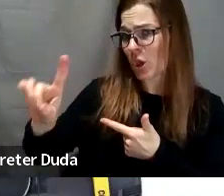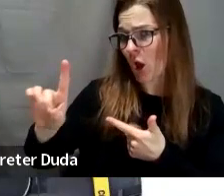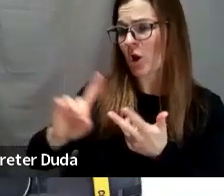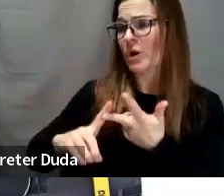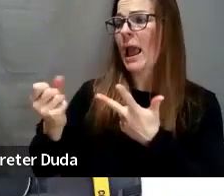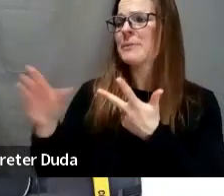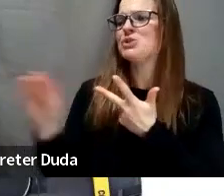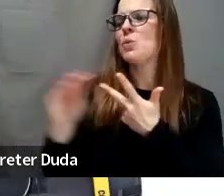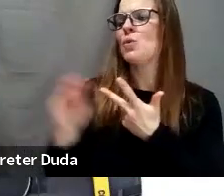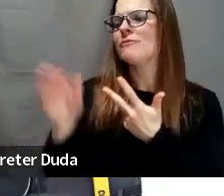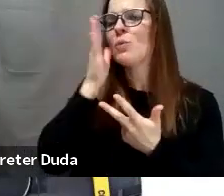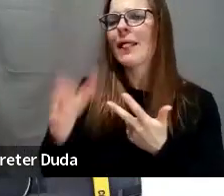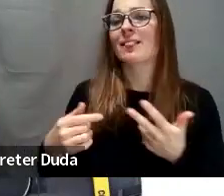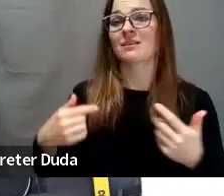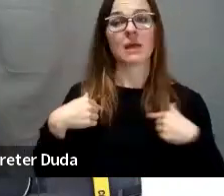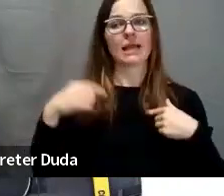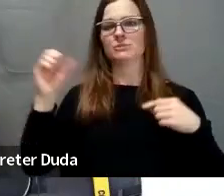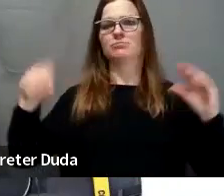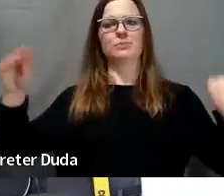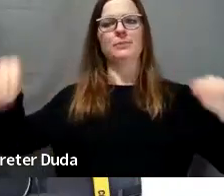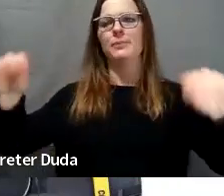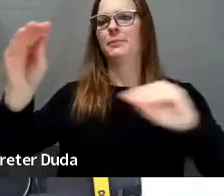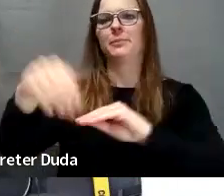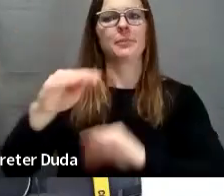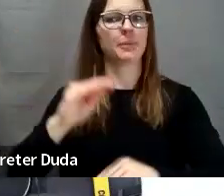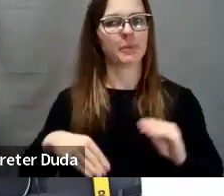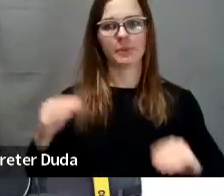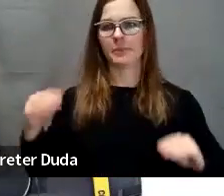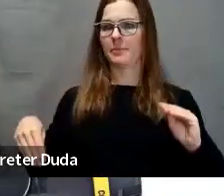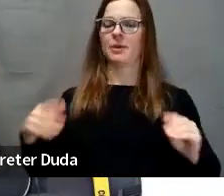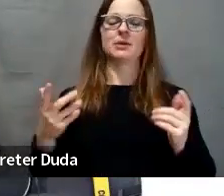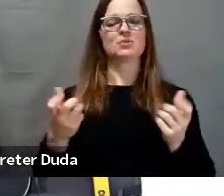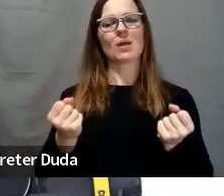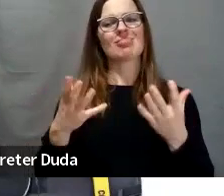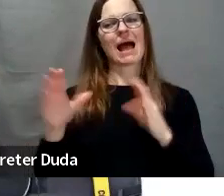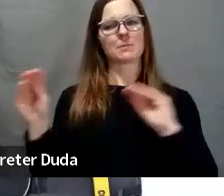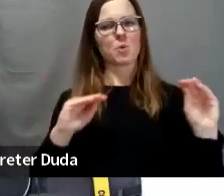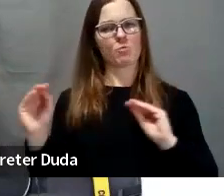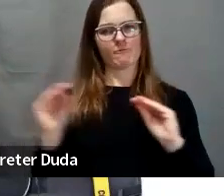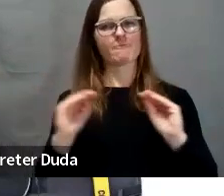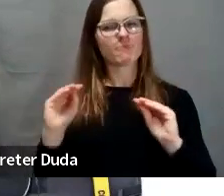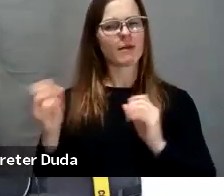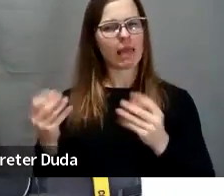I sort of put things all over my yard, so there is a lot of moving of the hose around the yard.